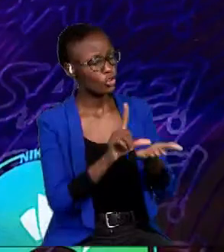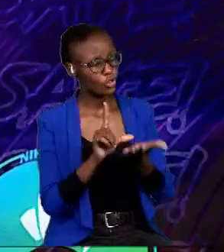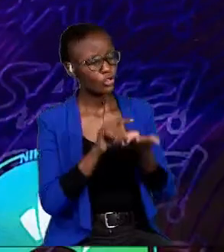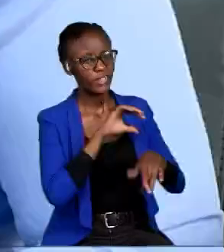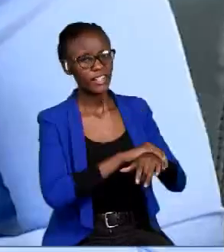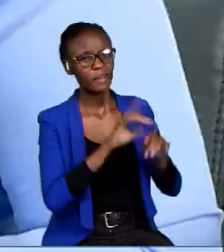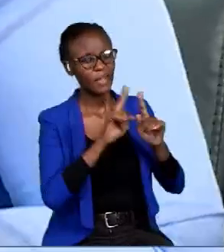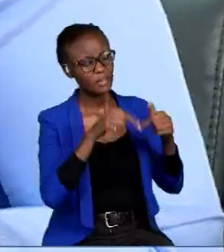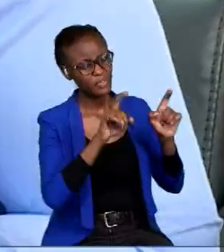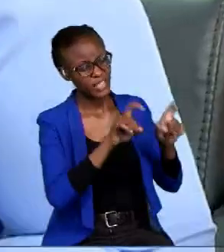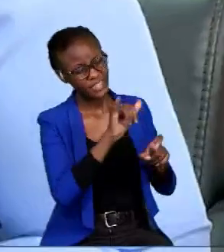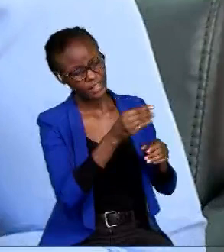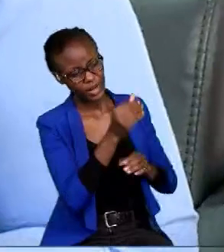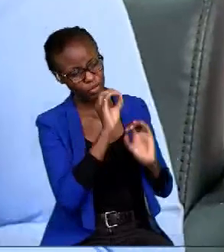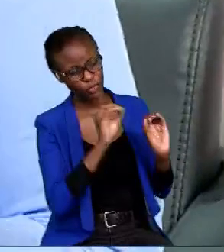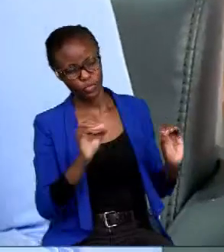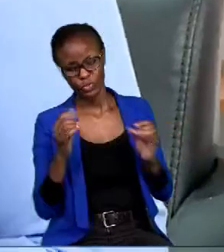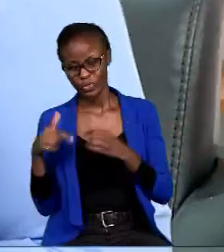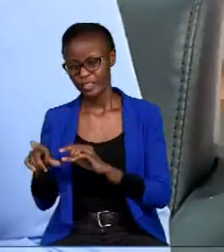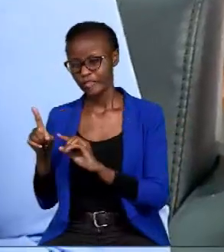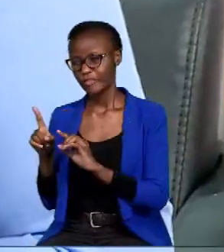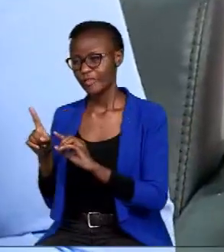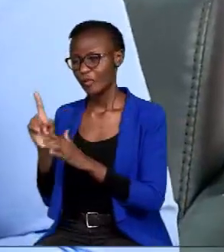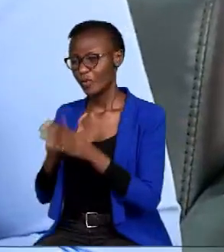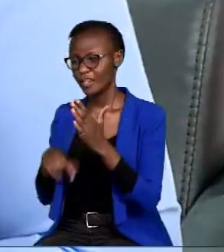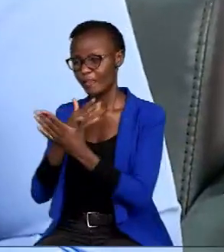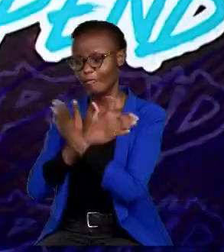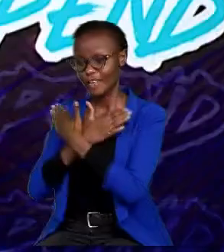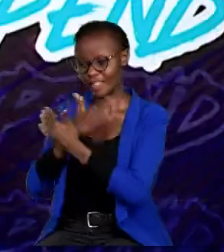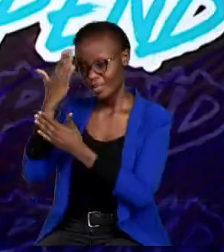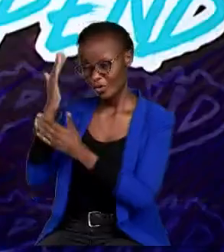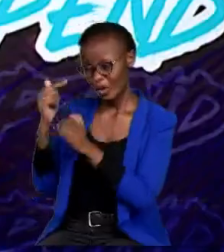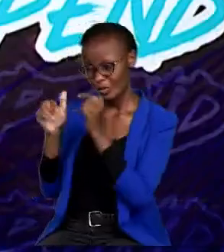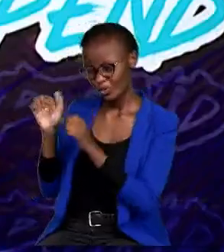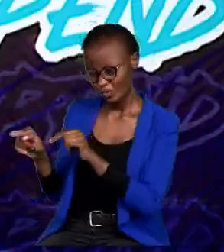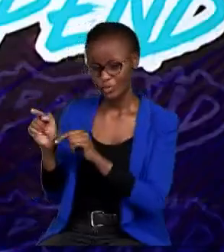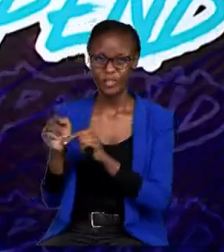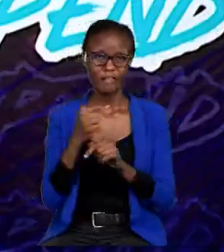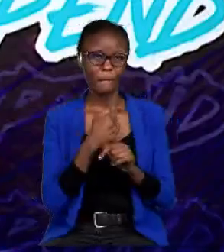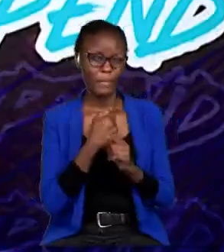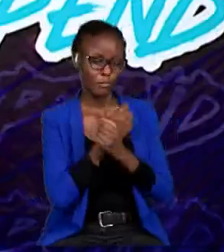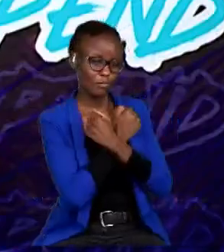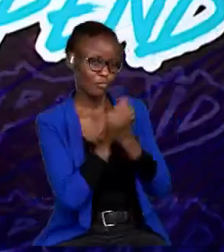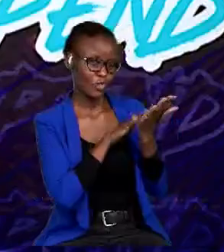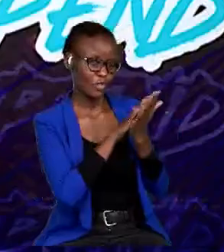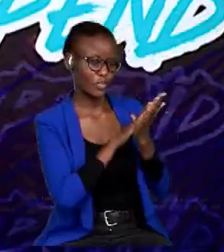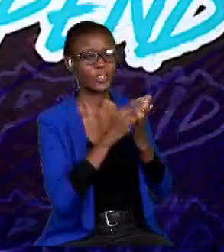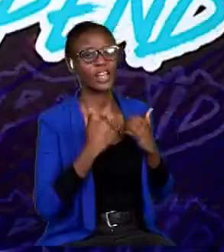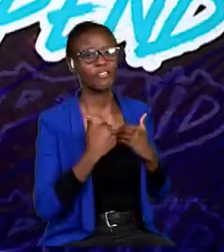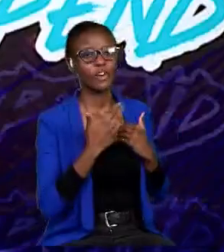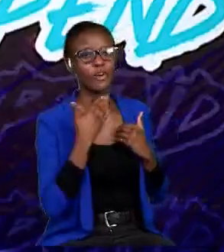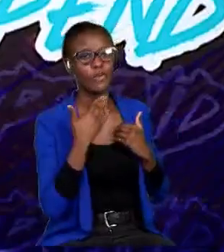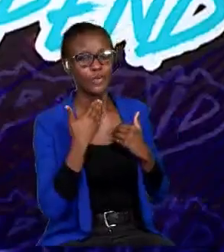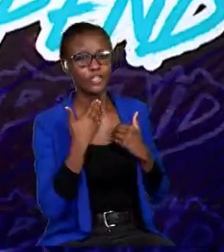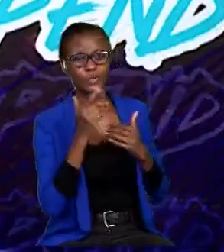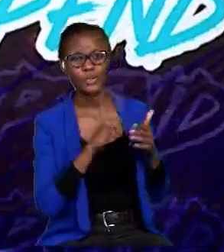they don't need. What is that one thing that even your close friends don't know about you? I've been passionate of knowing what UFOs